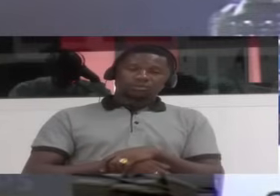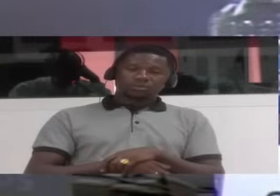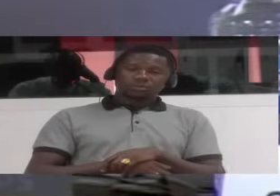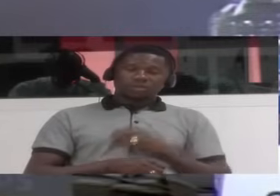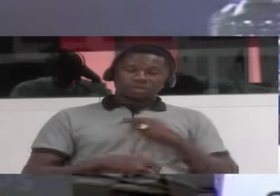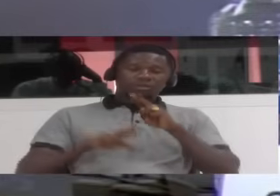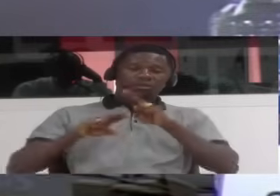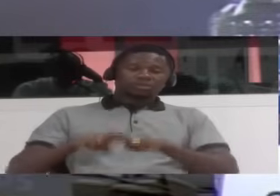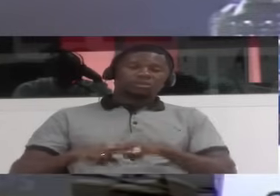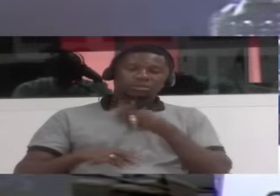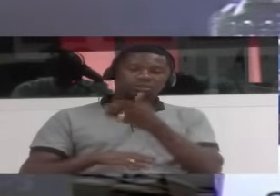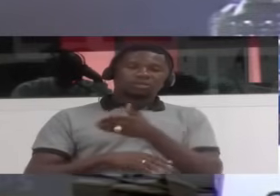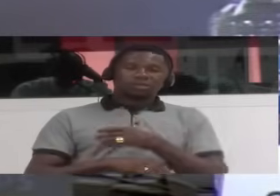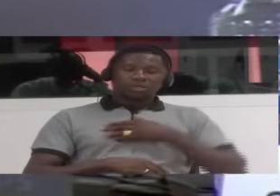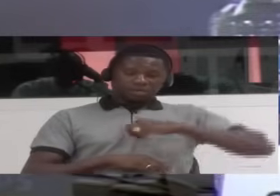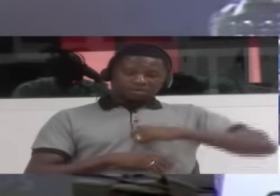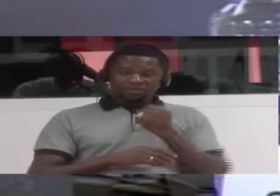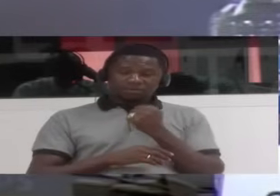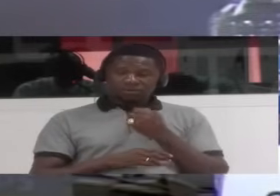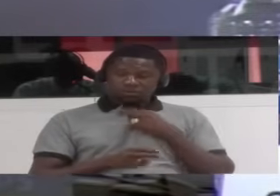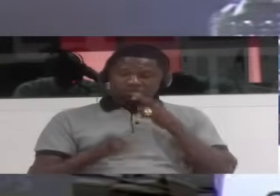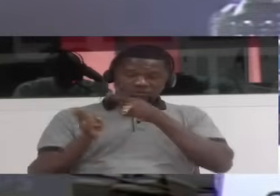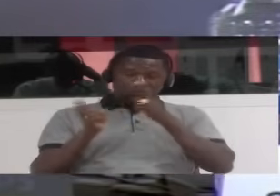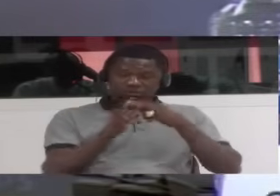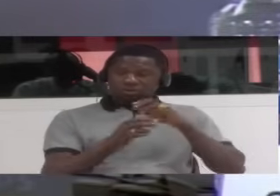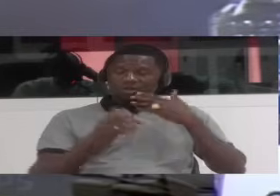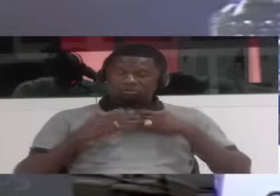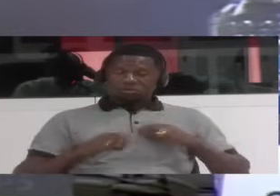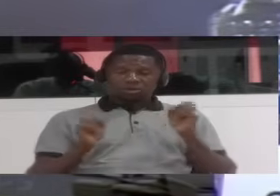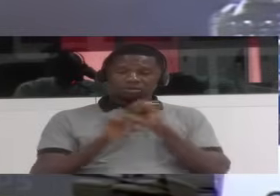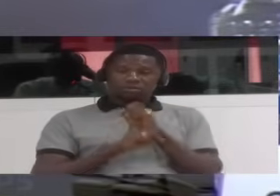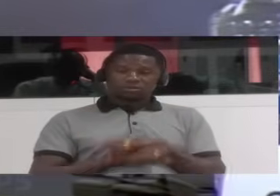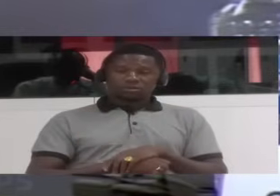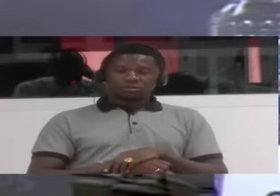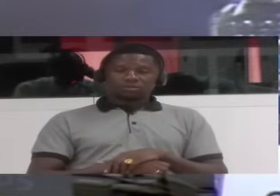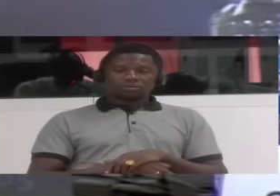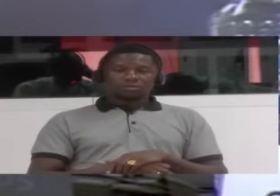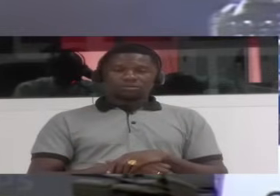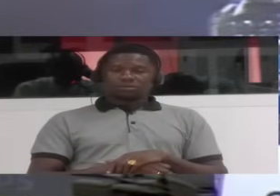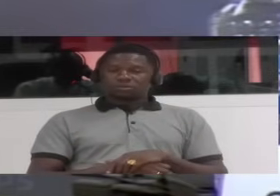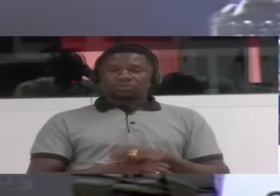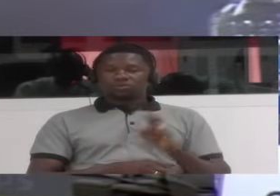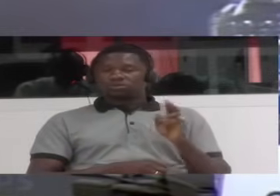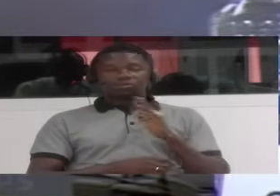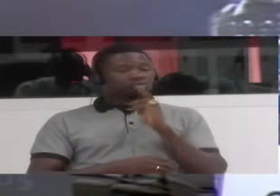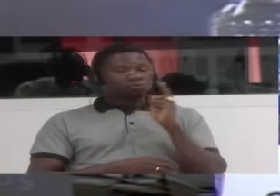and sat there and refused to shoot anybody else? That's not true.